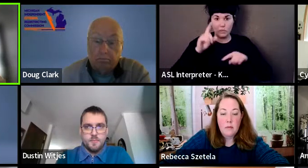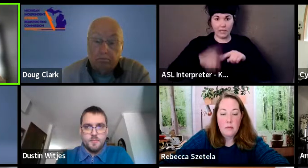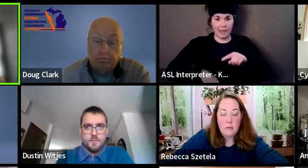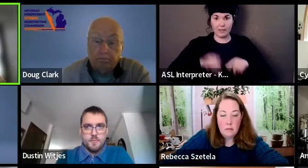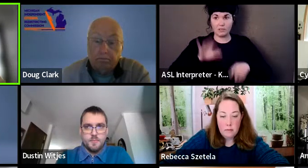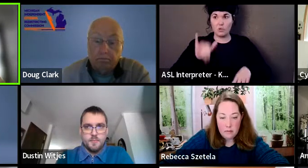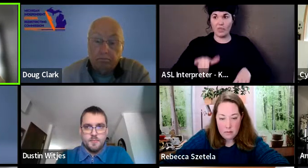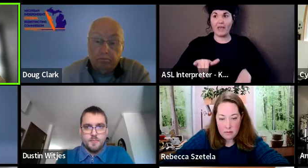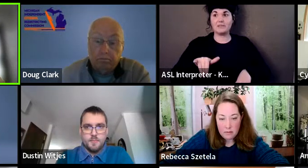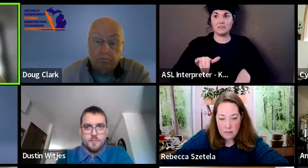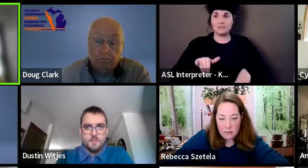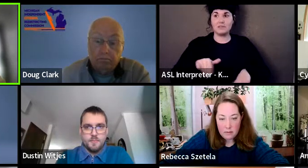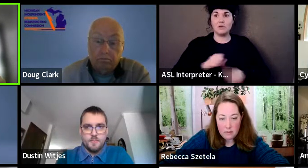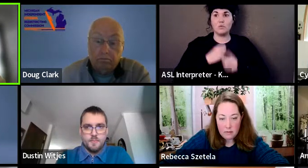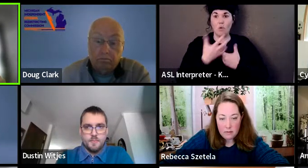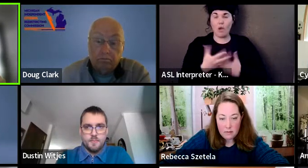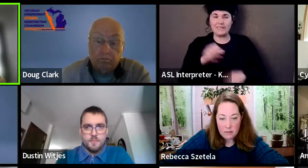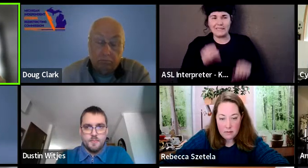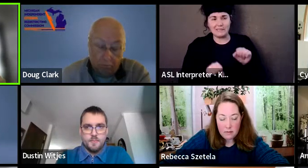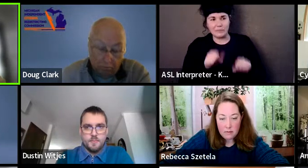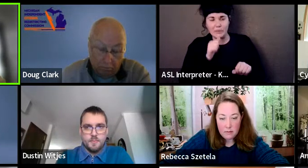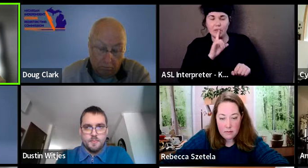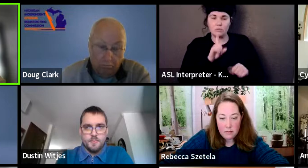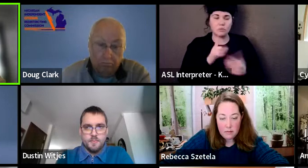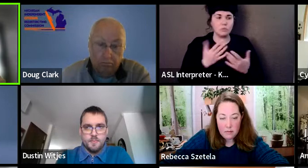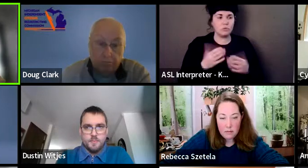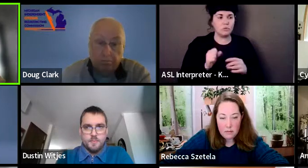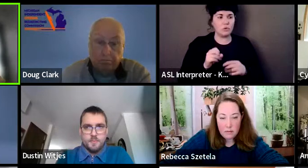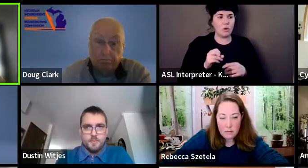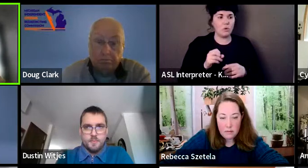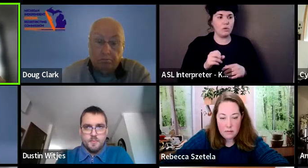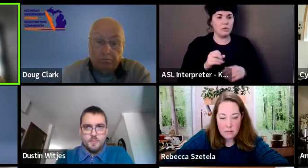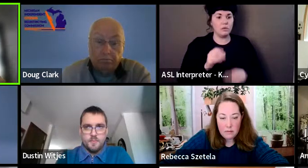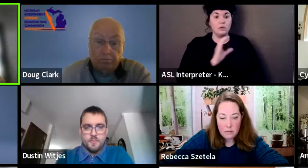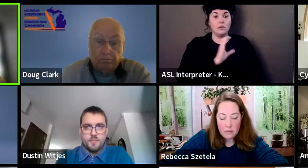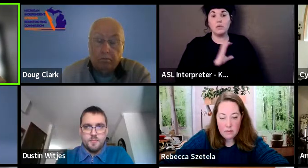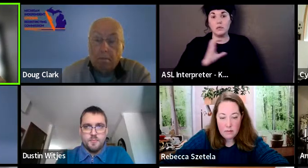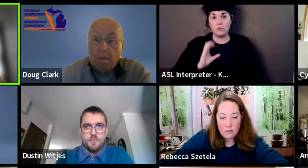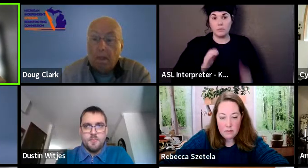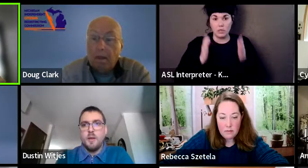So having that, what Commissioner Clark suggested, makes a lot of sense to me.